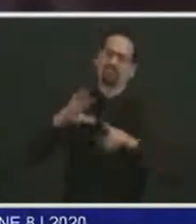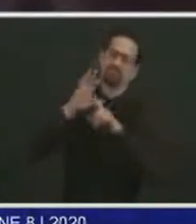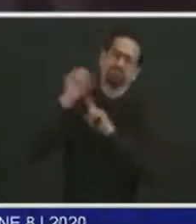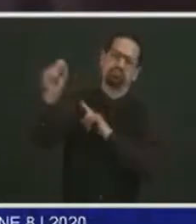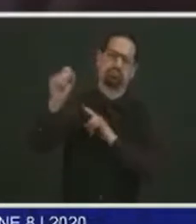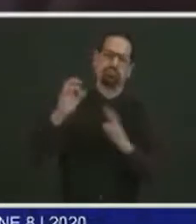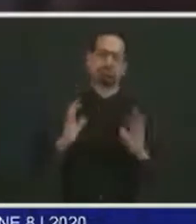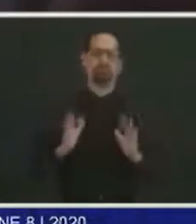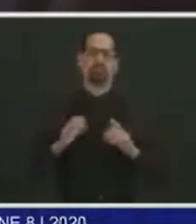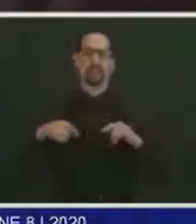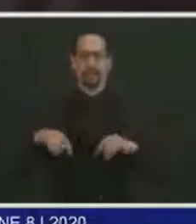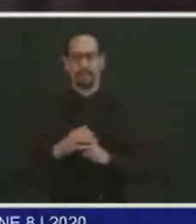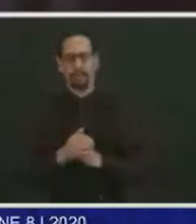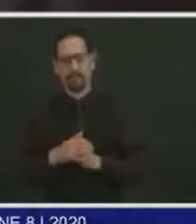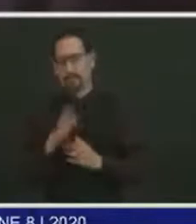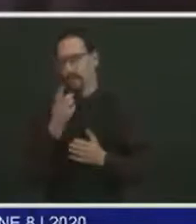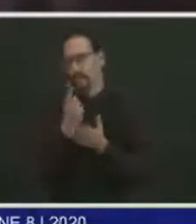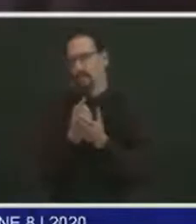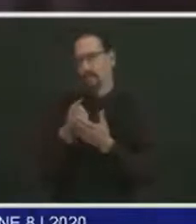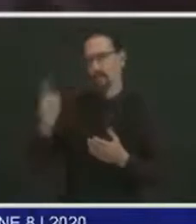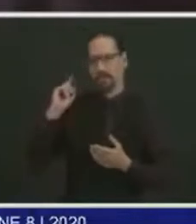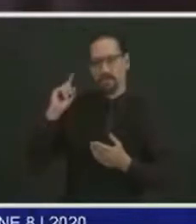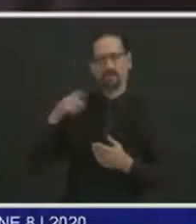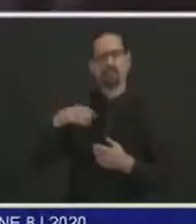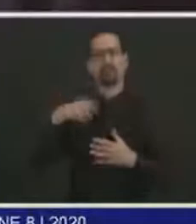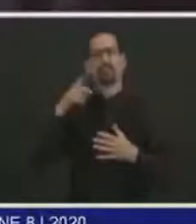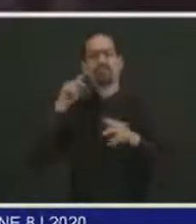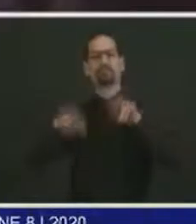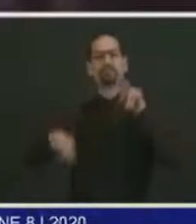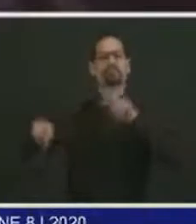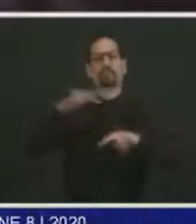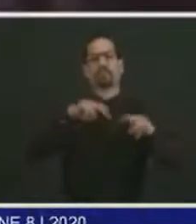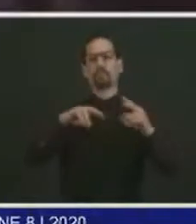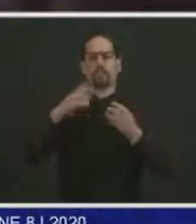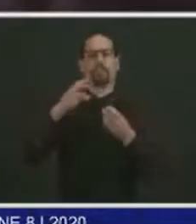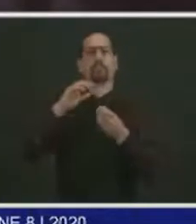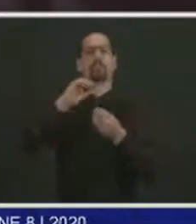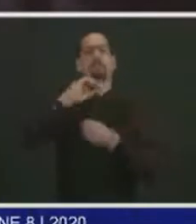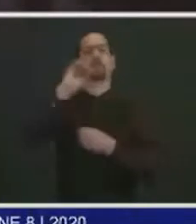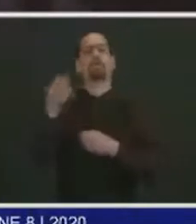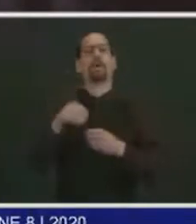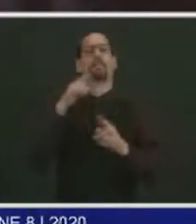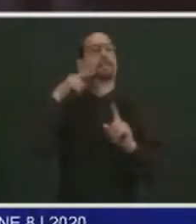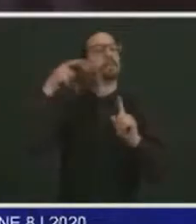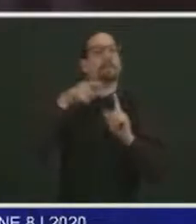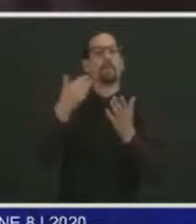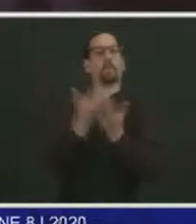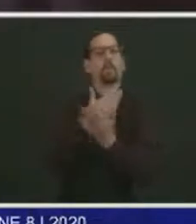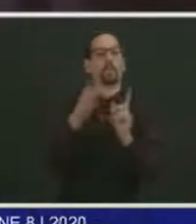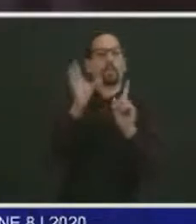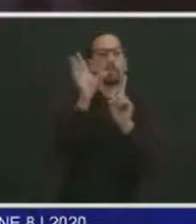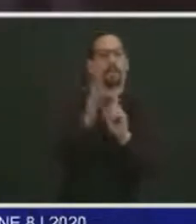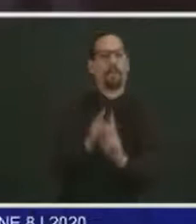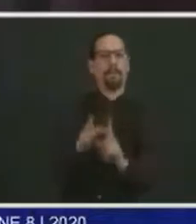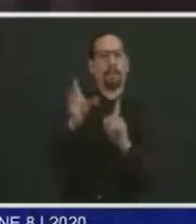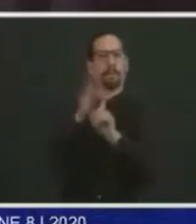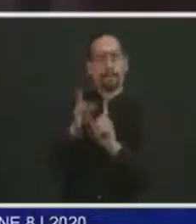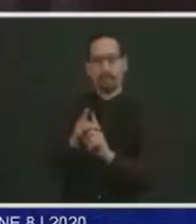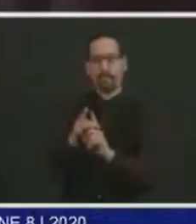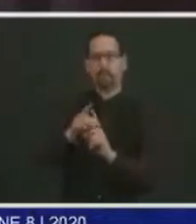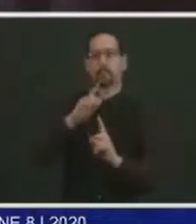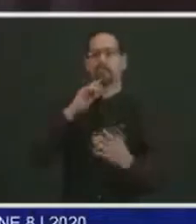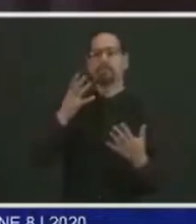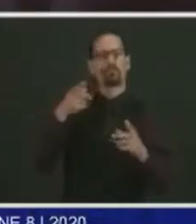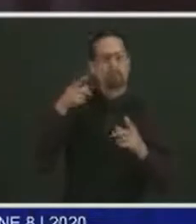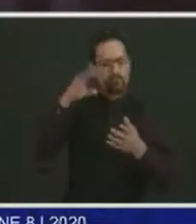we've seen a percent positive rate that is below 5%. And for the past few days, we've